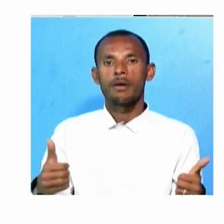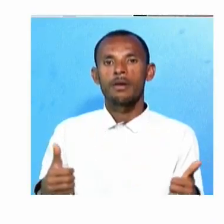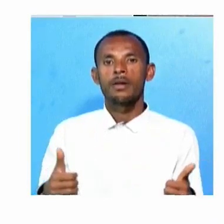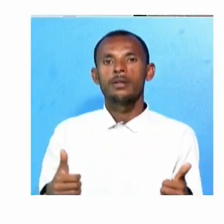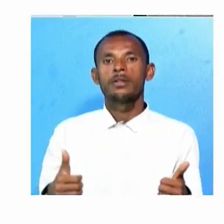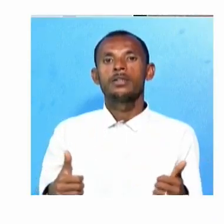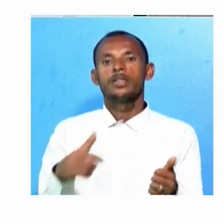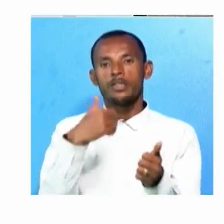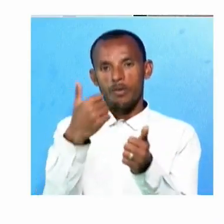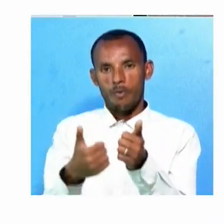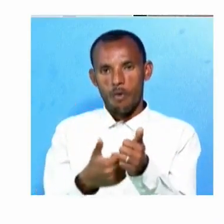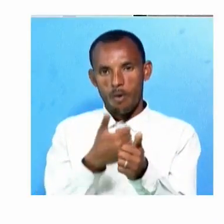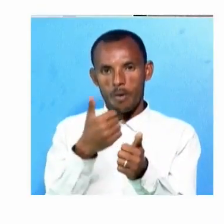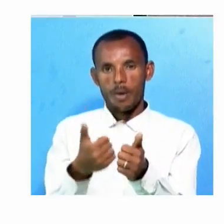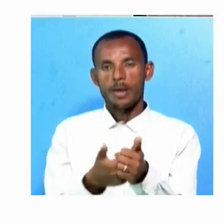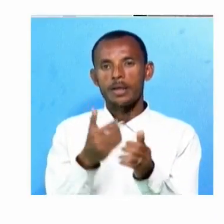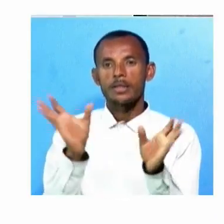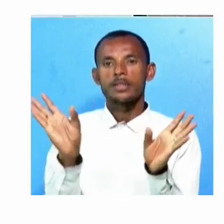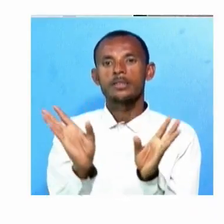whether the following